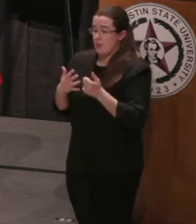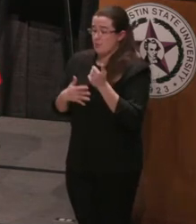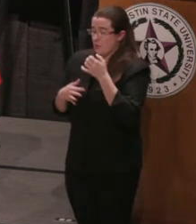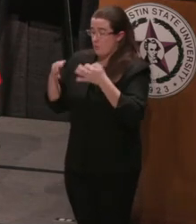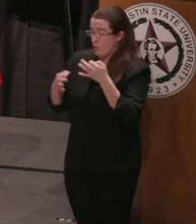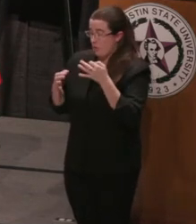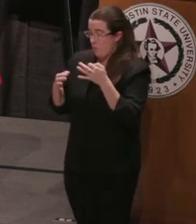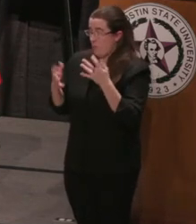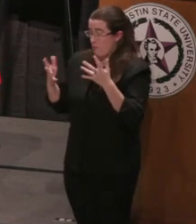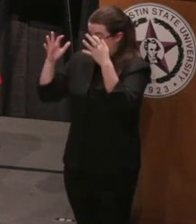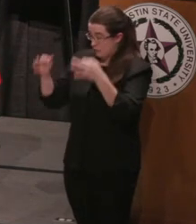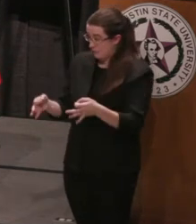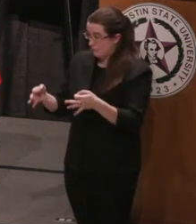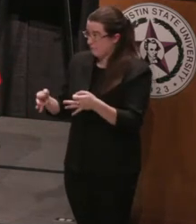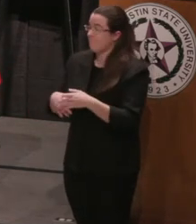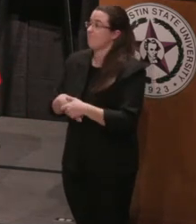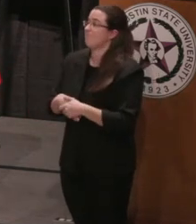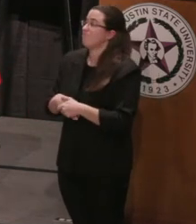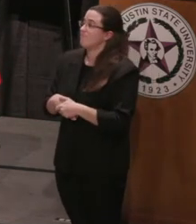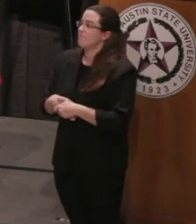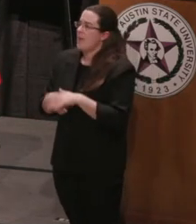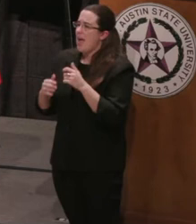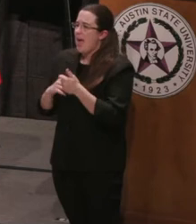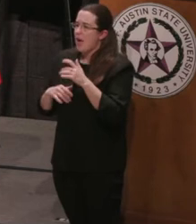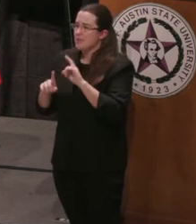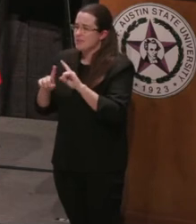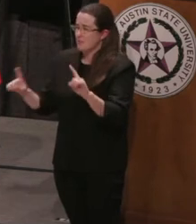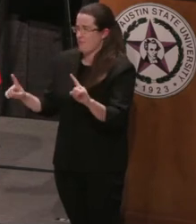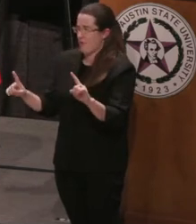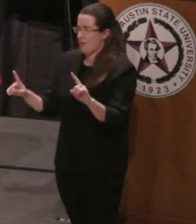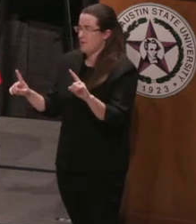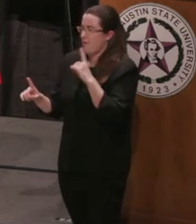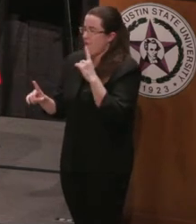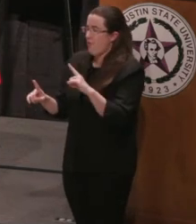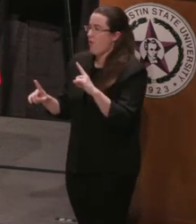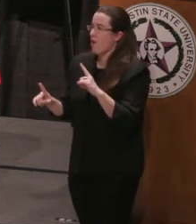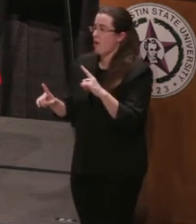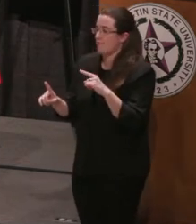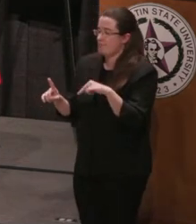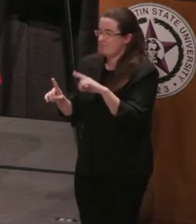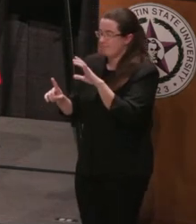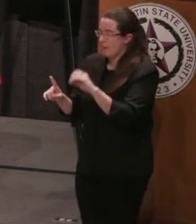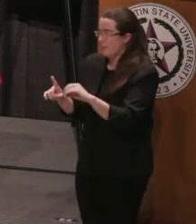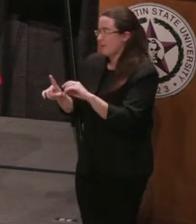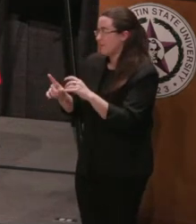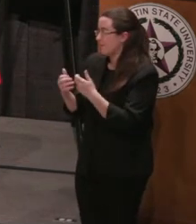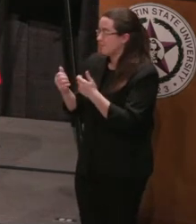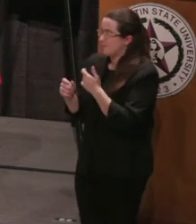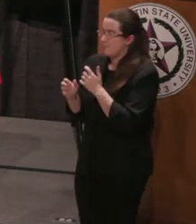that. How is it any different for these companies, other than